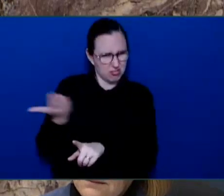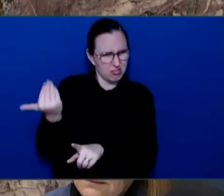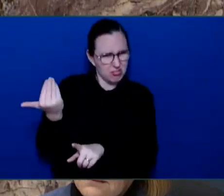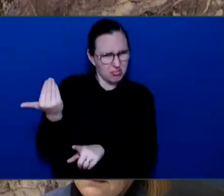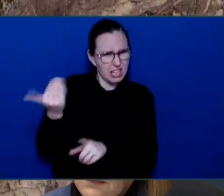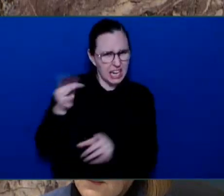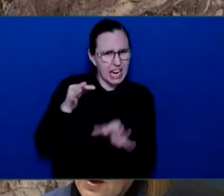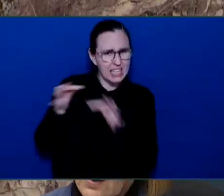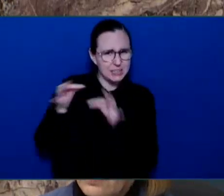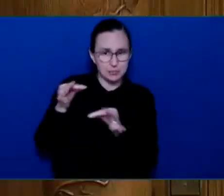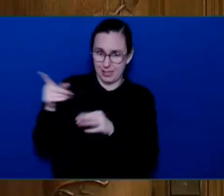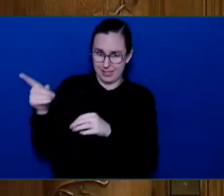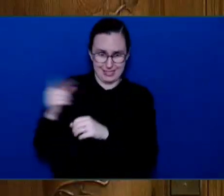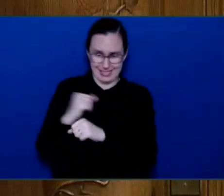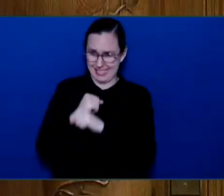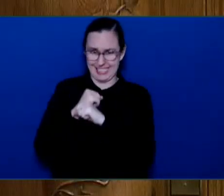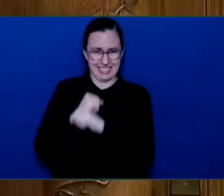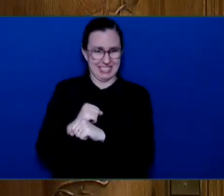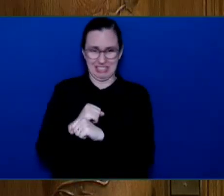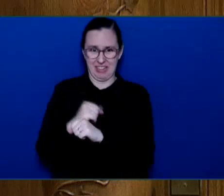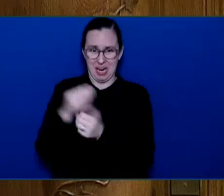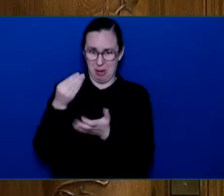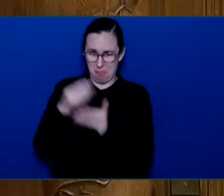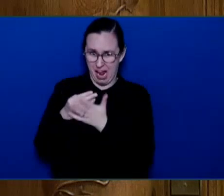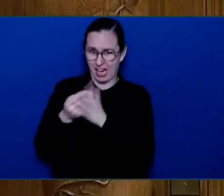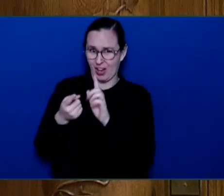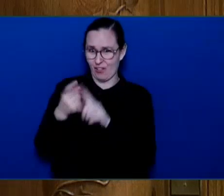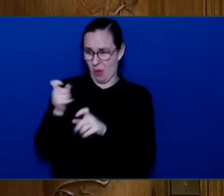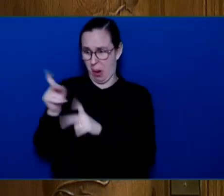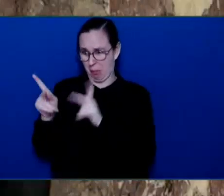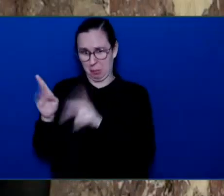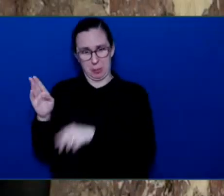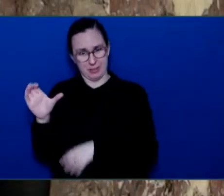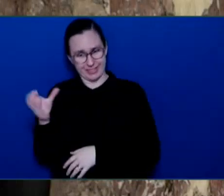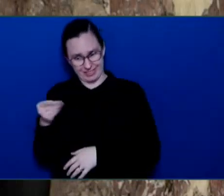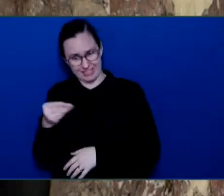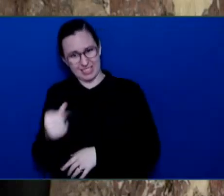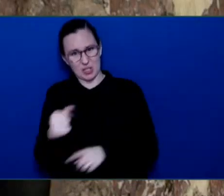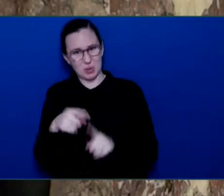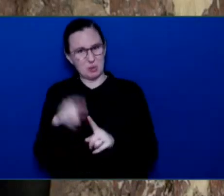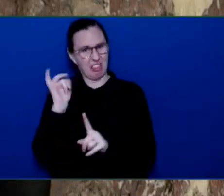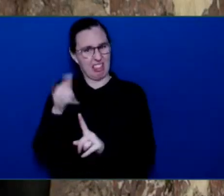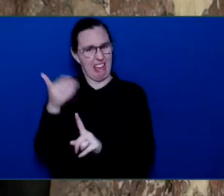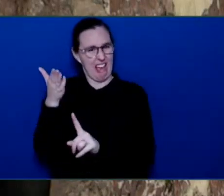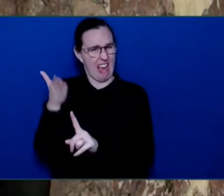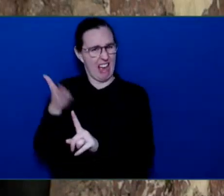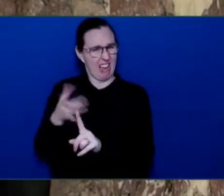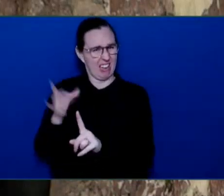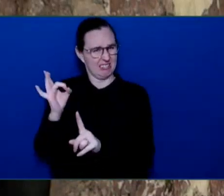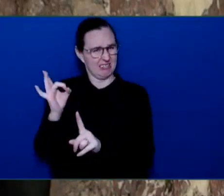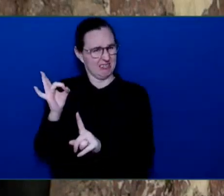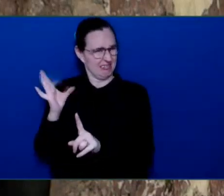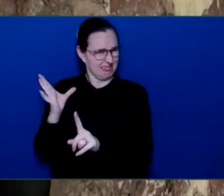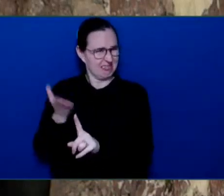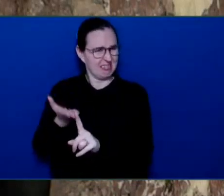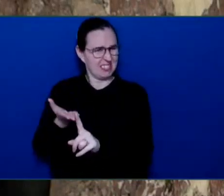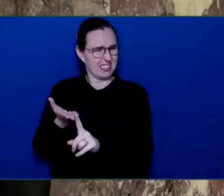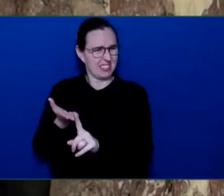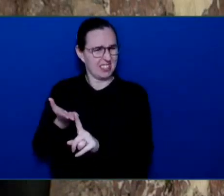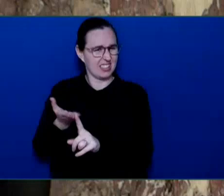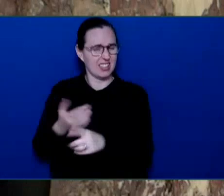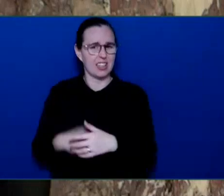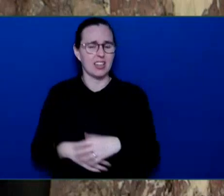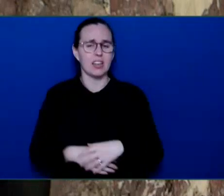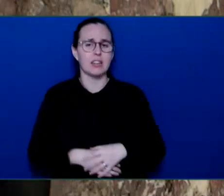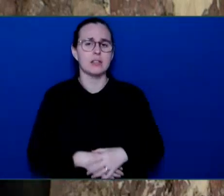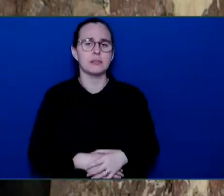money? Minister of Health. Honourable Speaker, it's our obligation to follow the law. And in this case, Dr. de